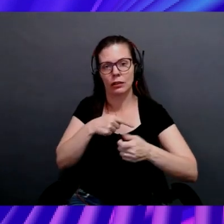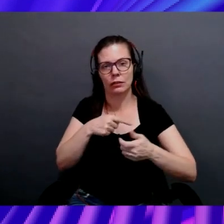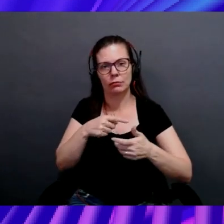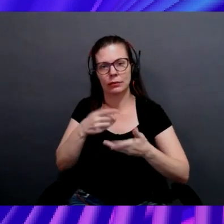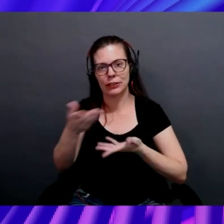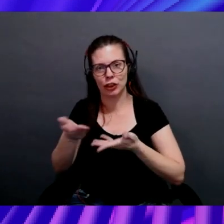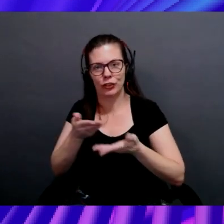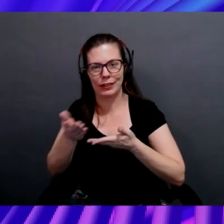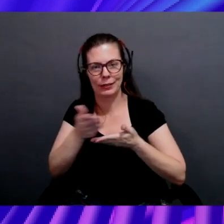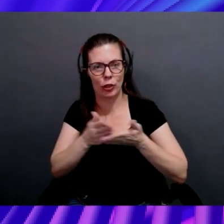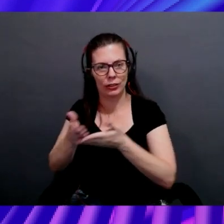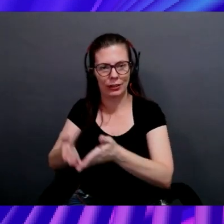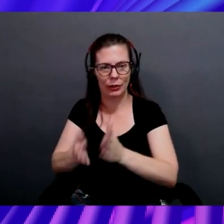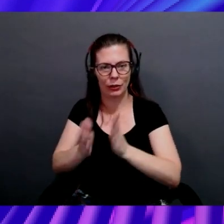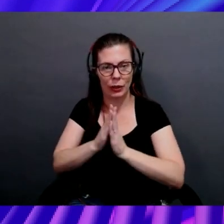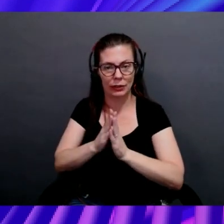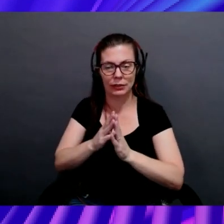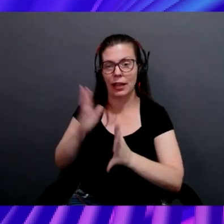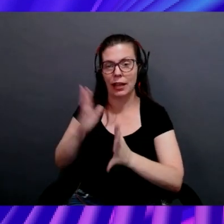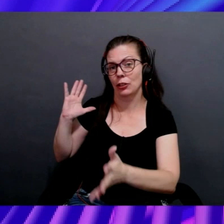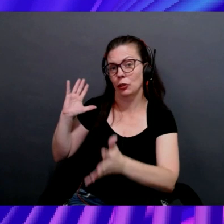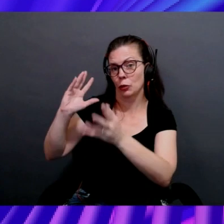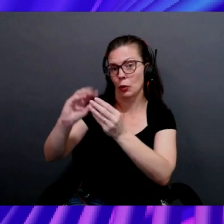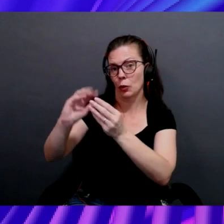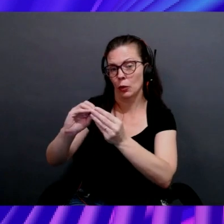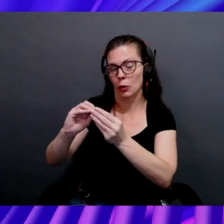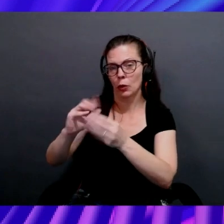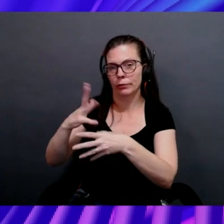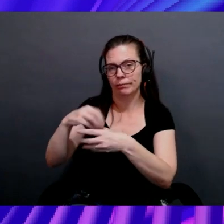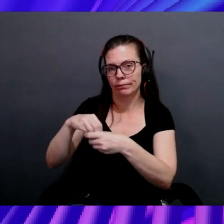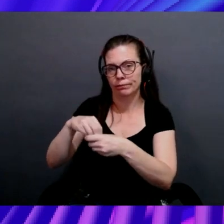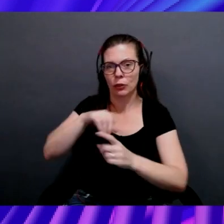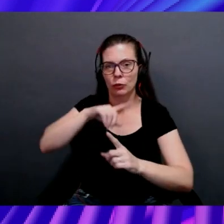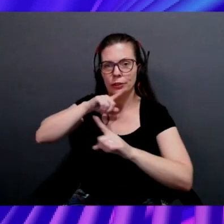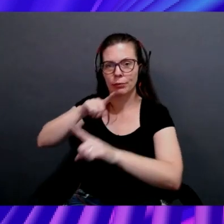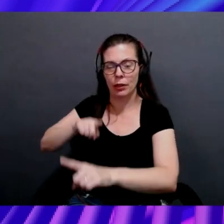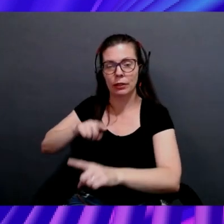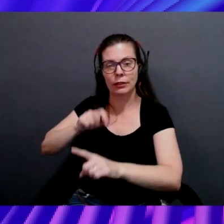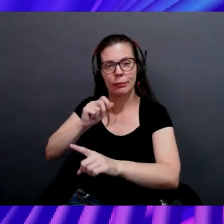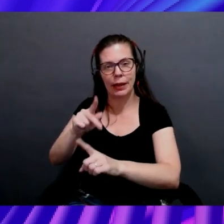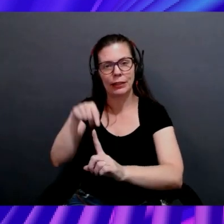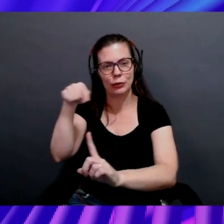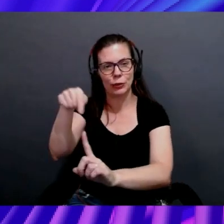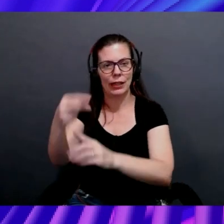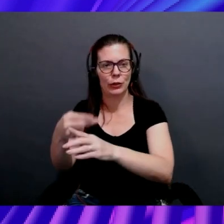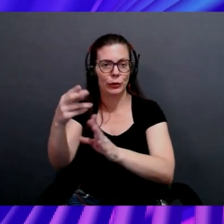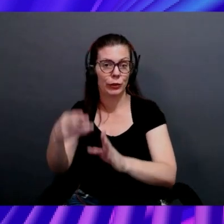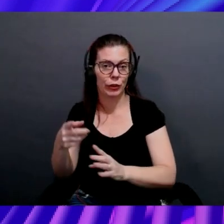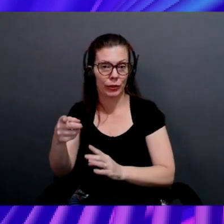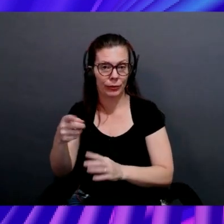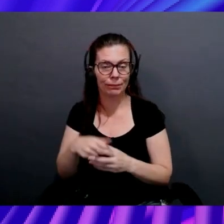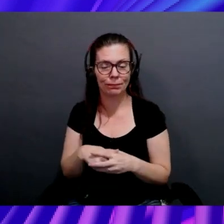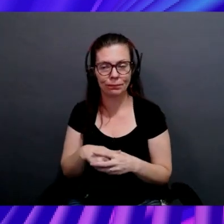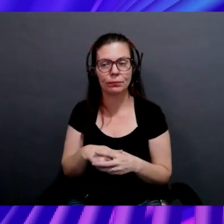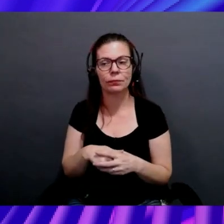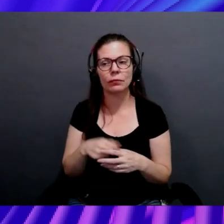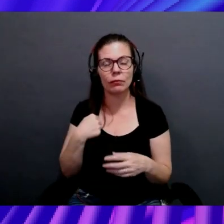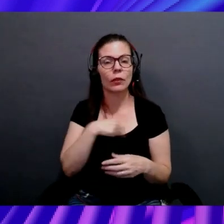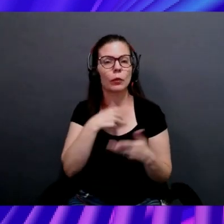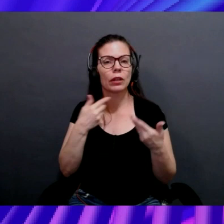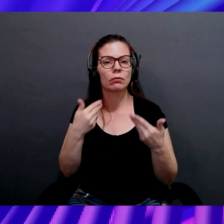can see the total composition of the response back to the end user. And we've gone ahead and